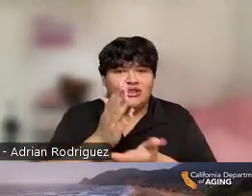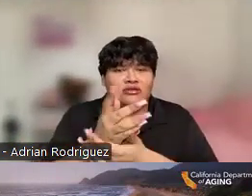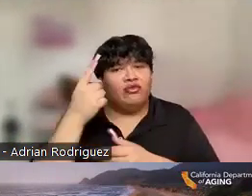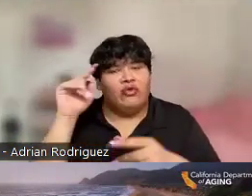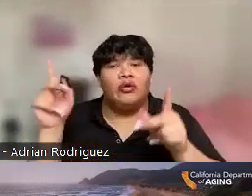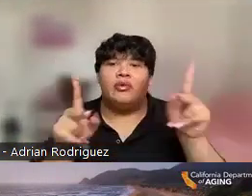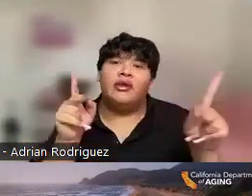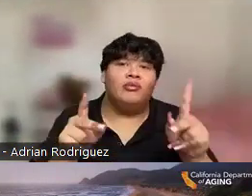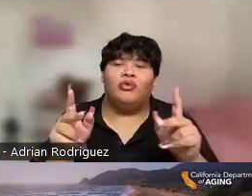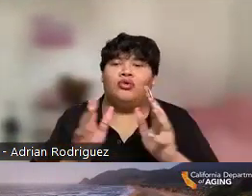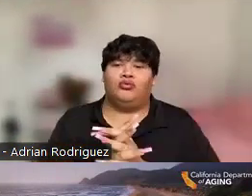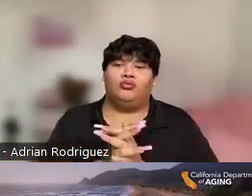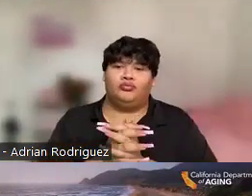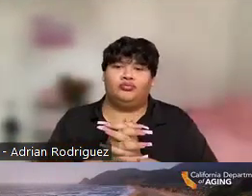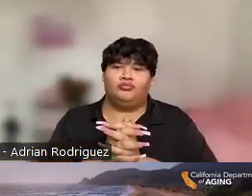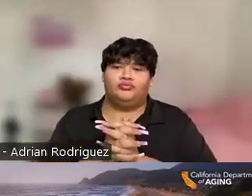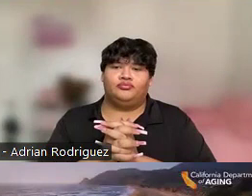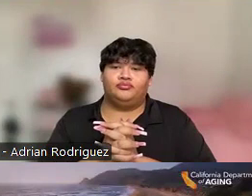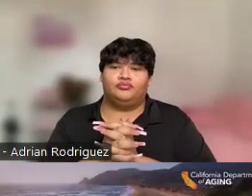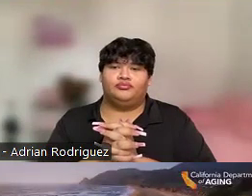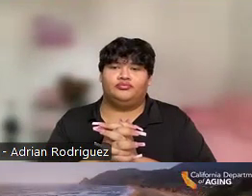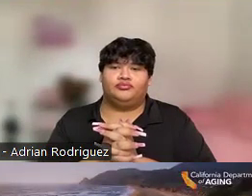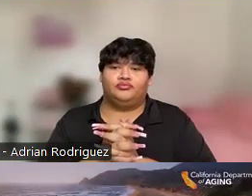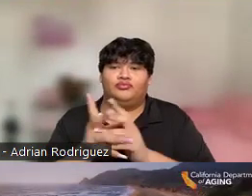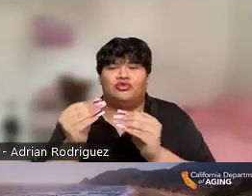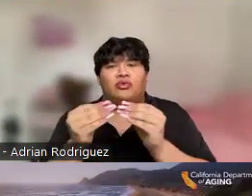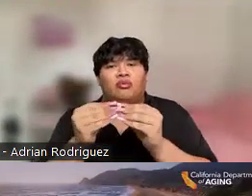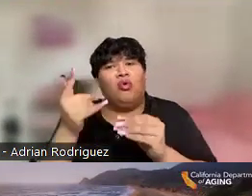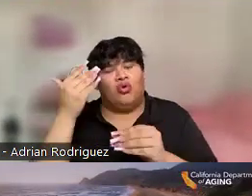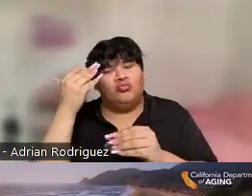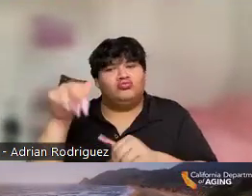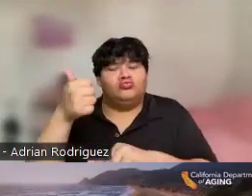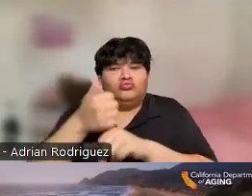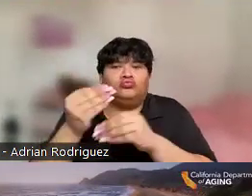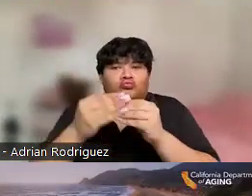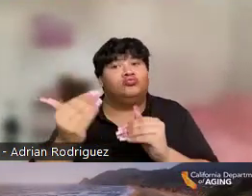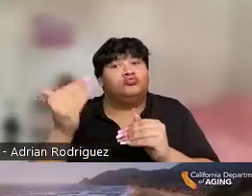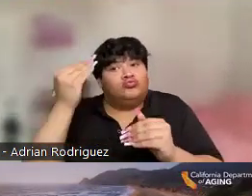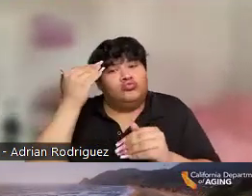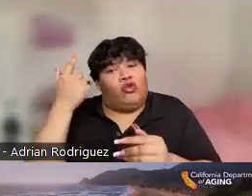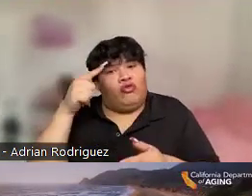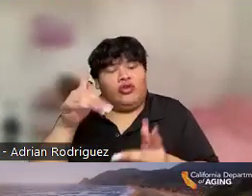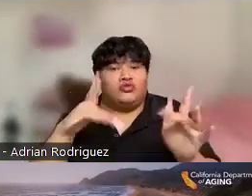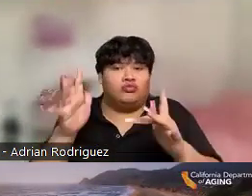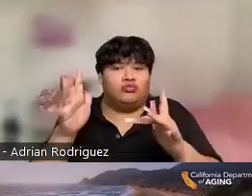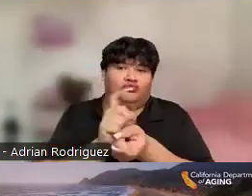guys, to be aware that we'll be redesigning our website and have the information out